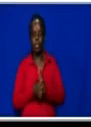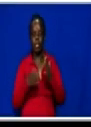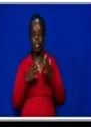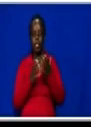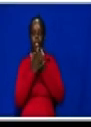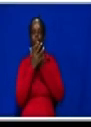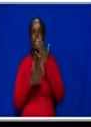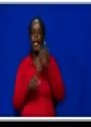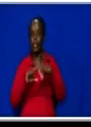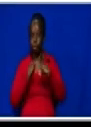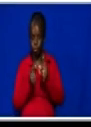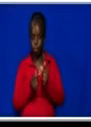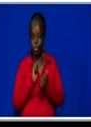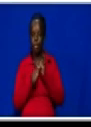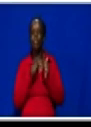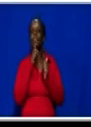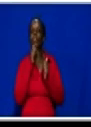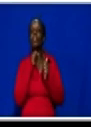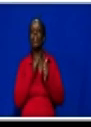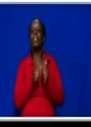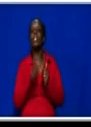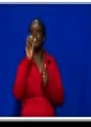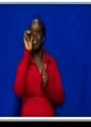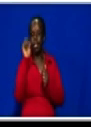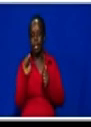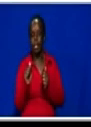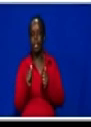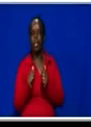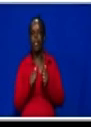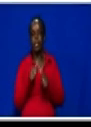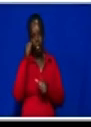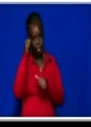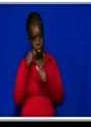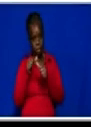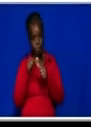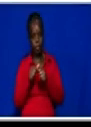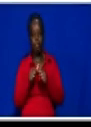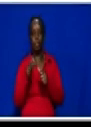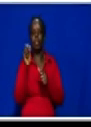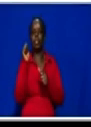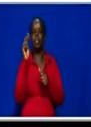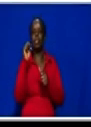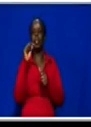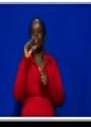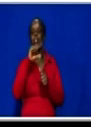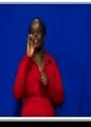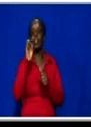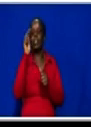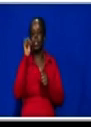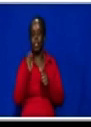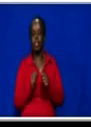For example, if the father is blood group A, and remember the antigen, the blood group takes